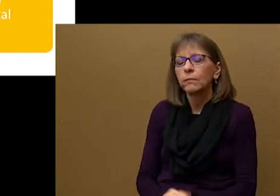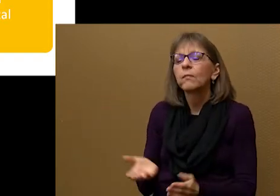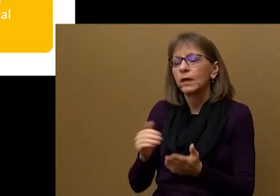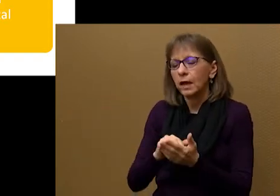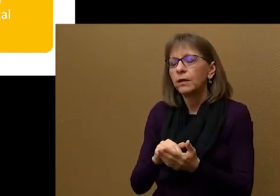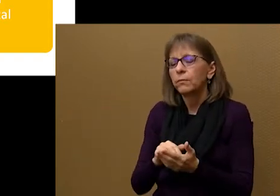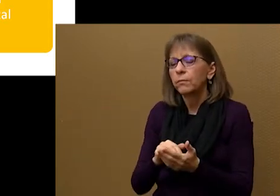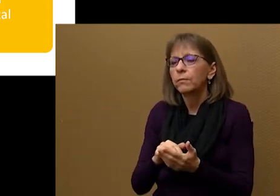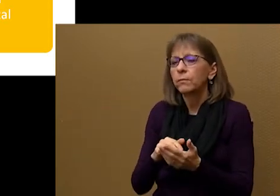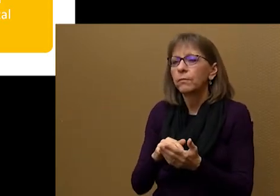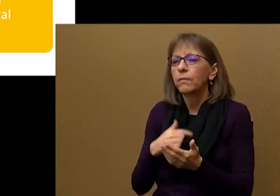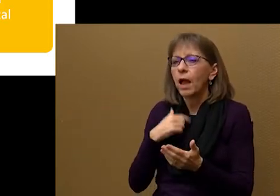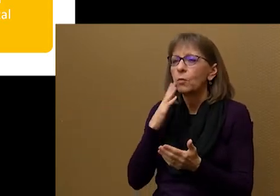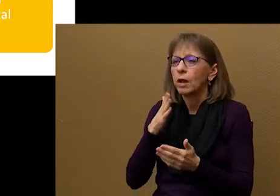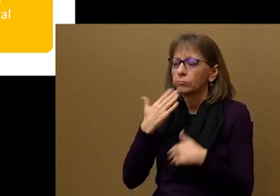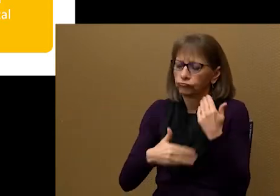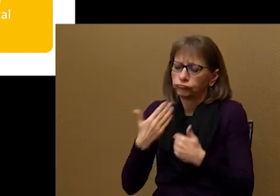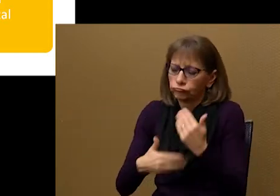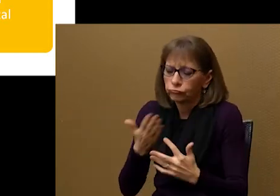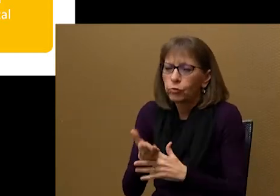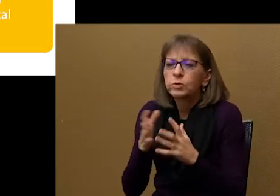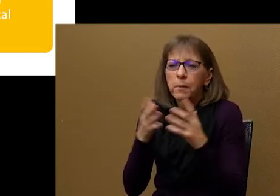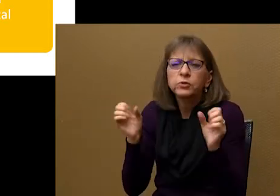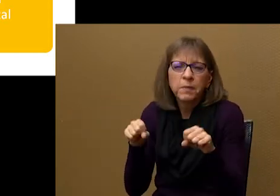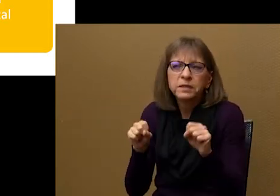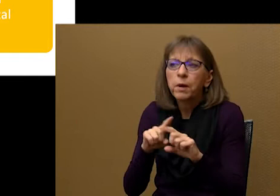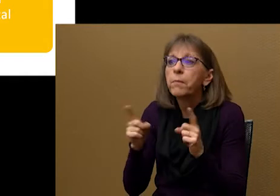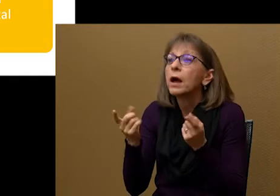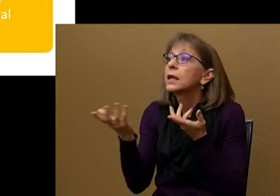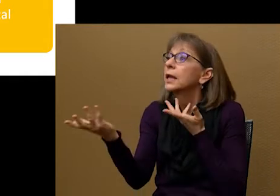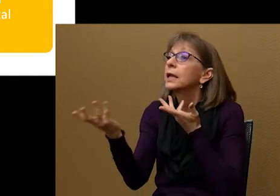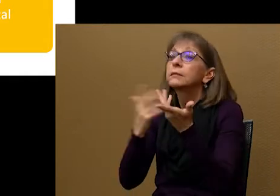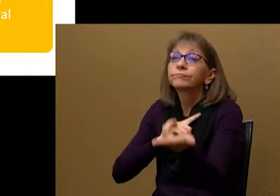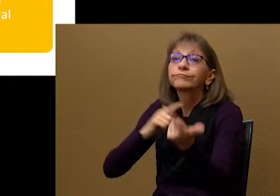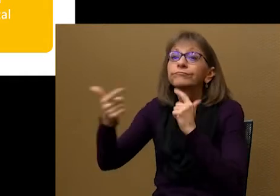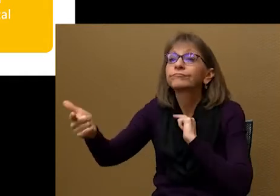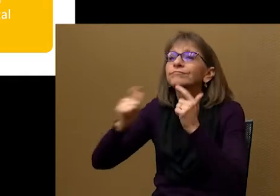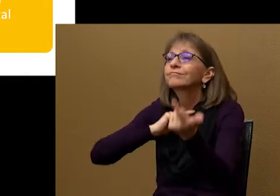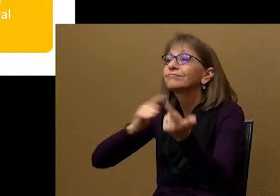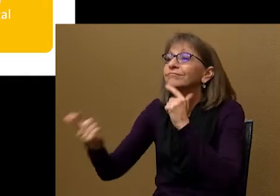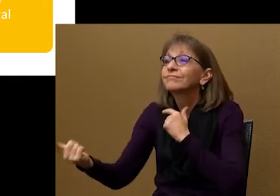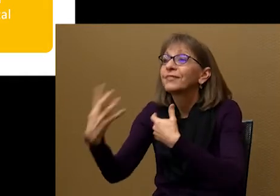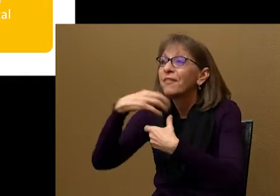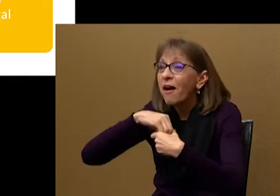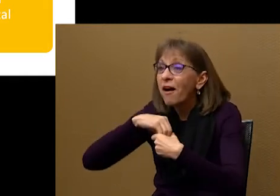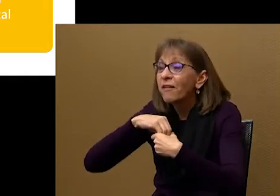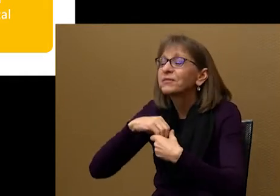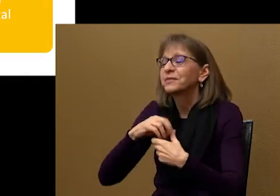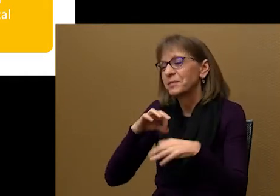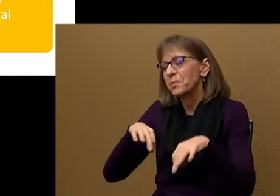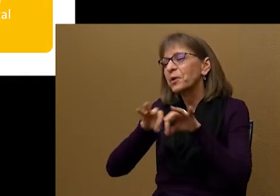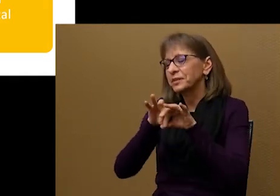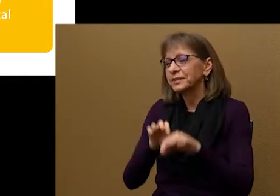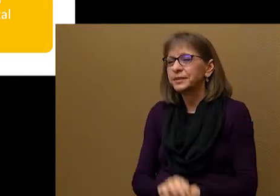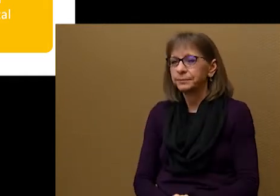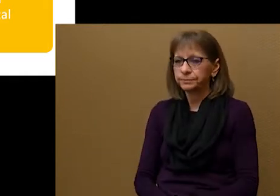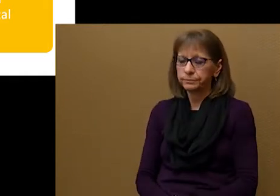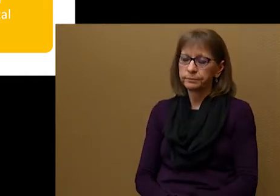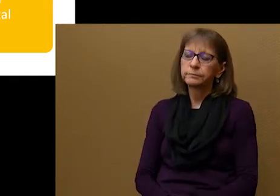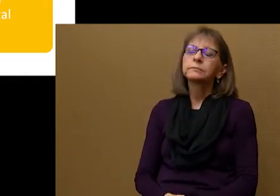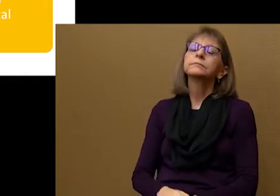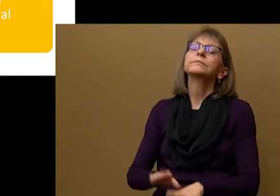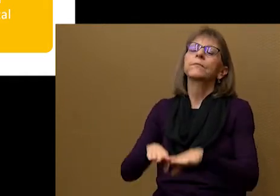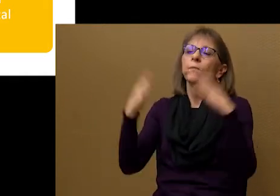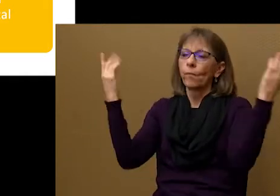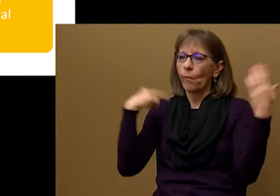So again, we'll get done as much as we can, but interacting is important. I want to start